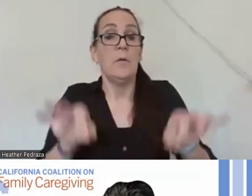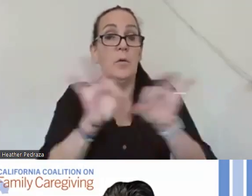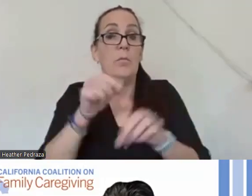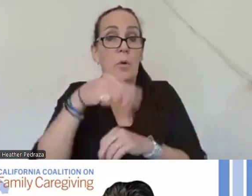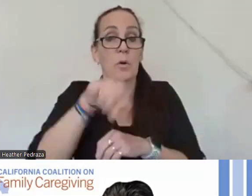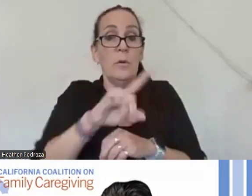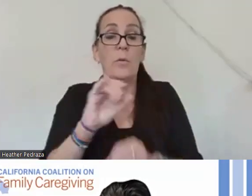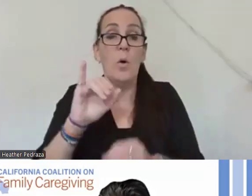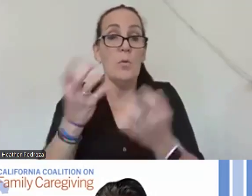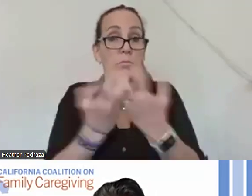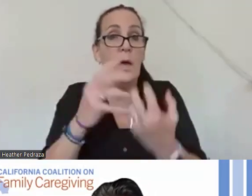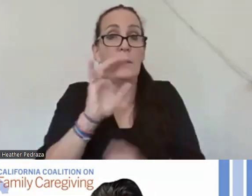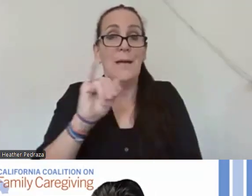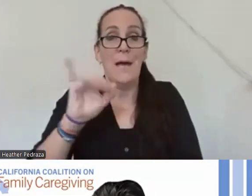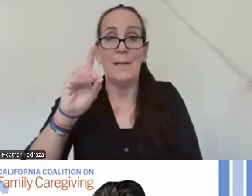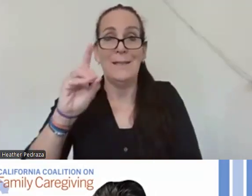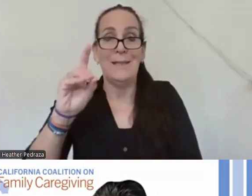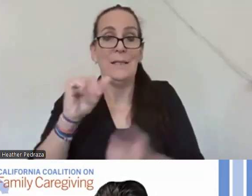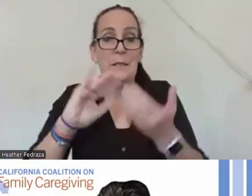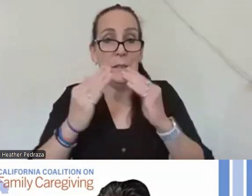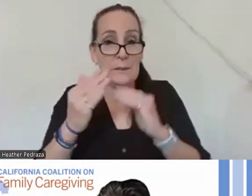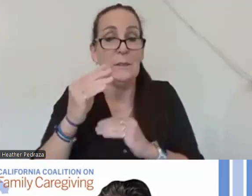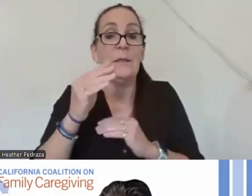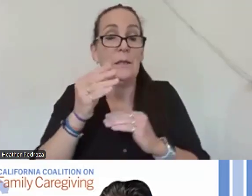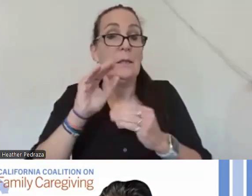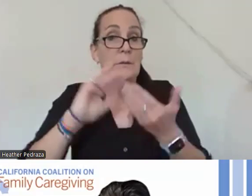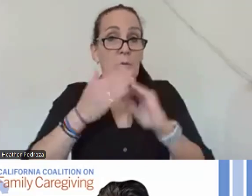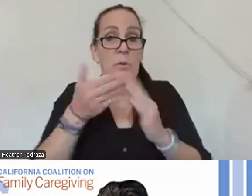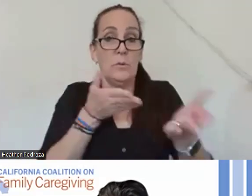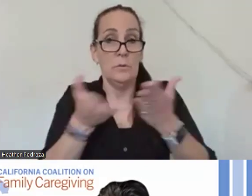live the lives that they want to live in their own homes in the community. Thank you.